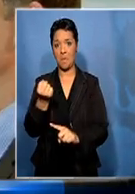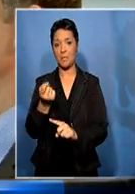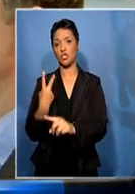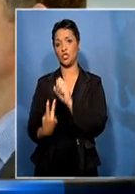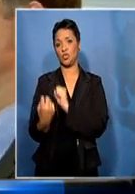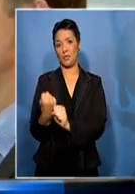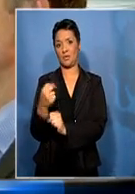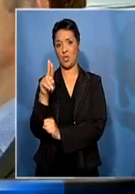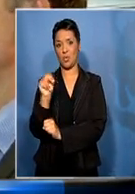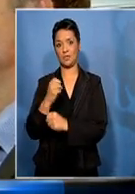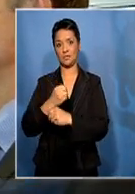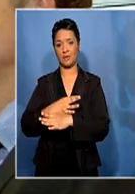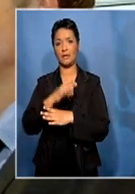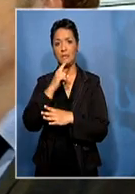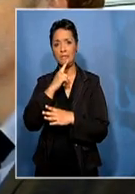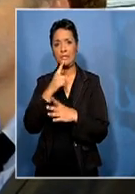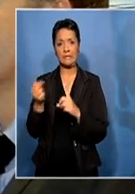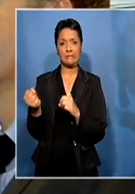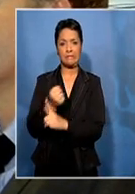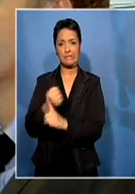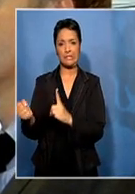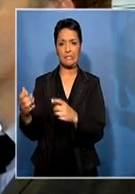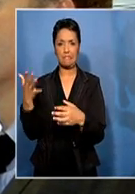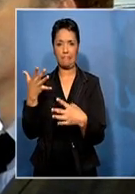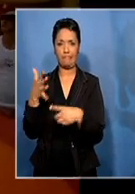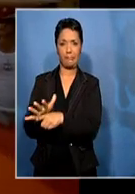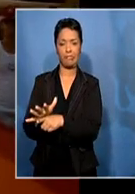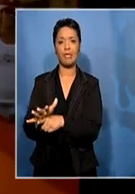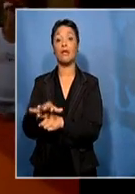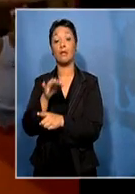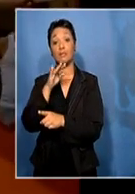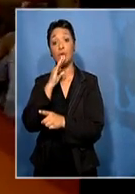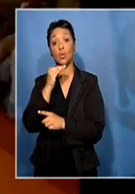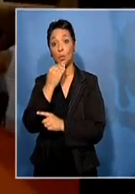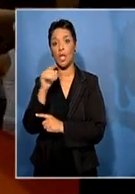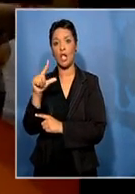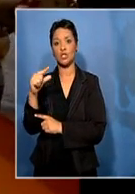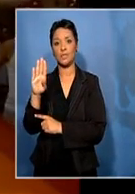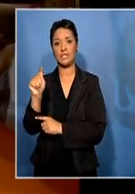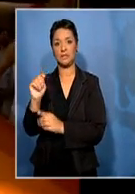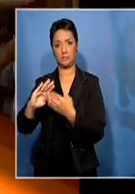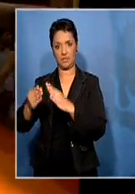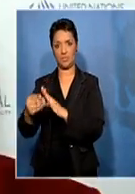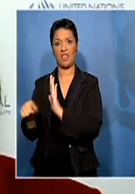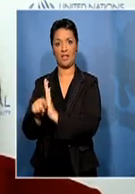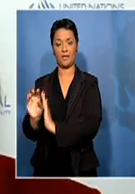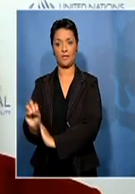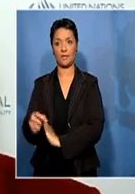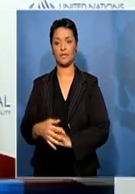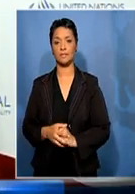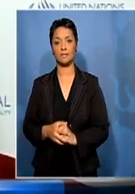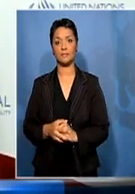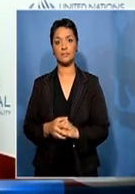2 years ago on the continued violence and discrimination suffered by the LGBT community.